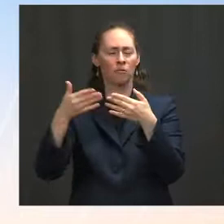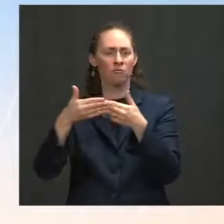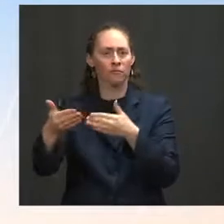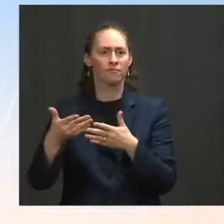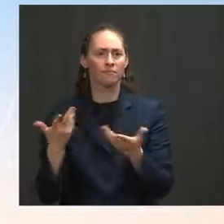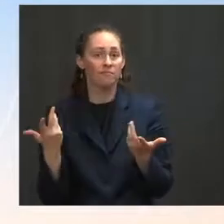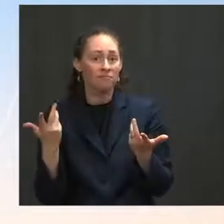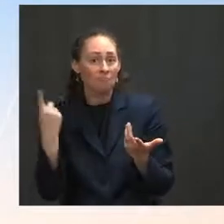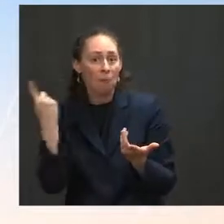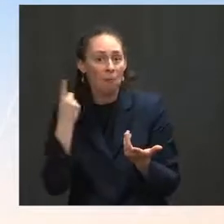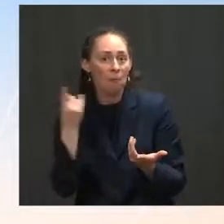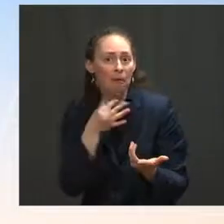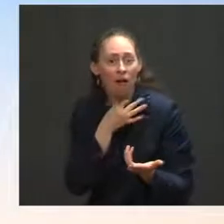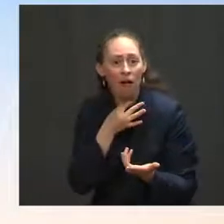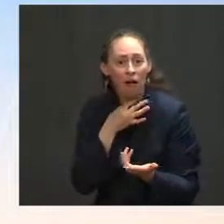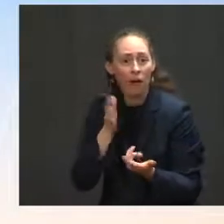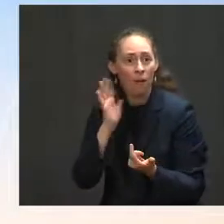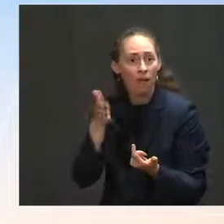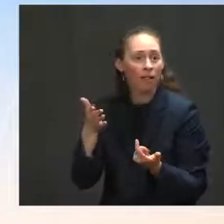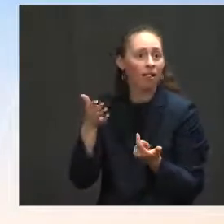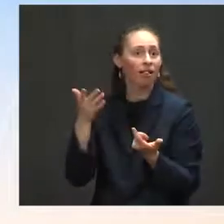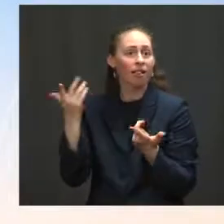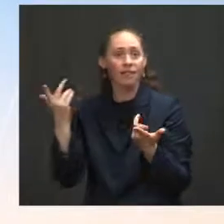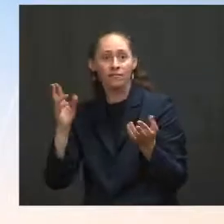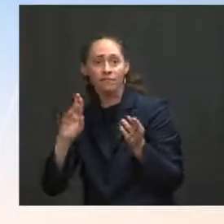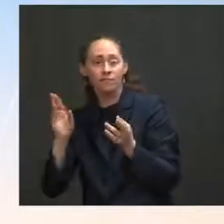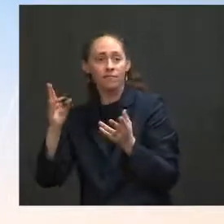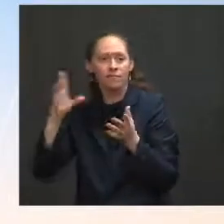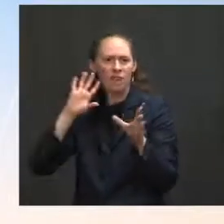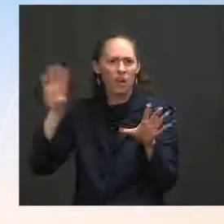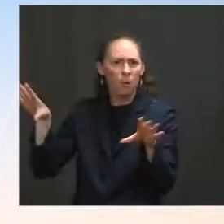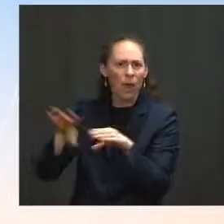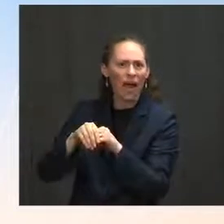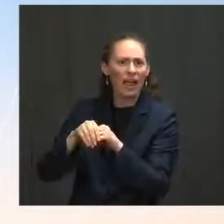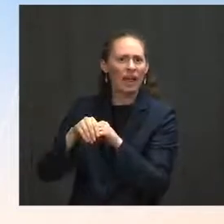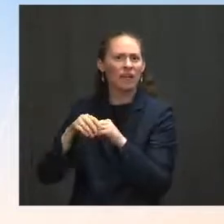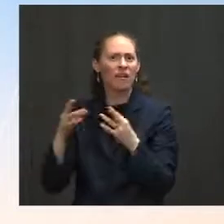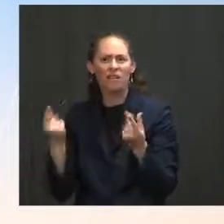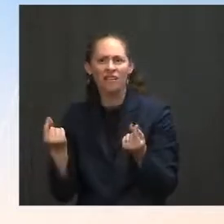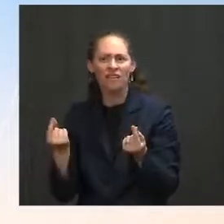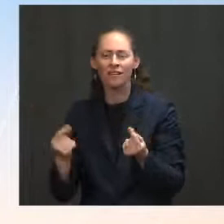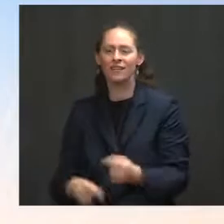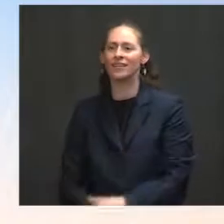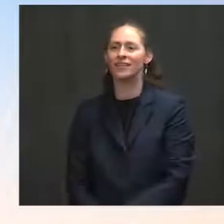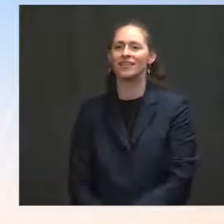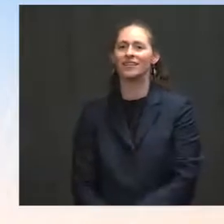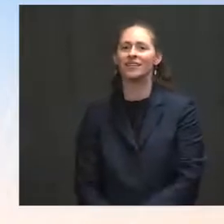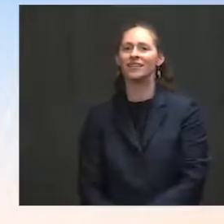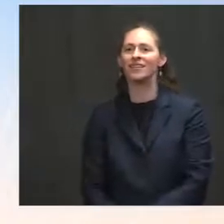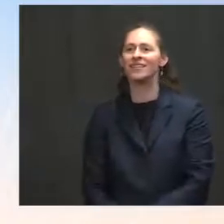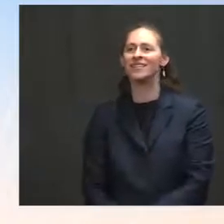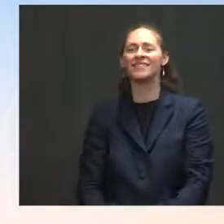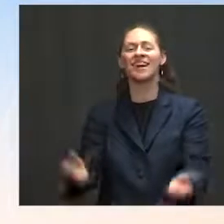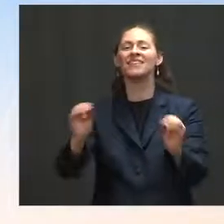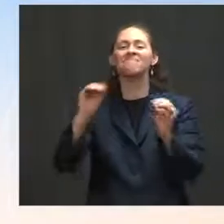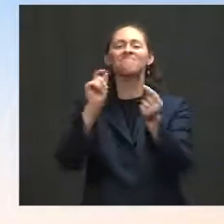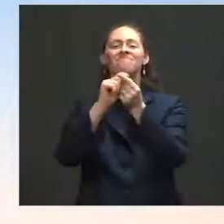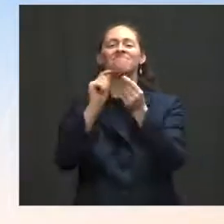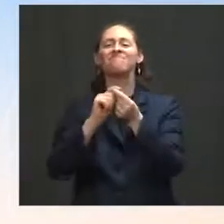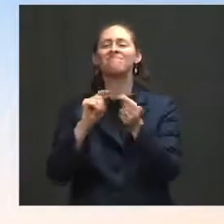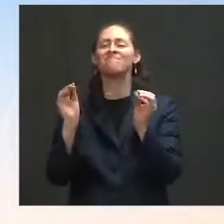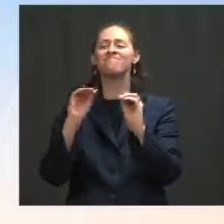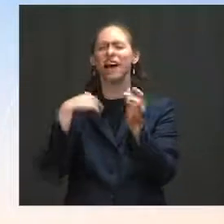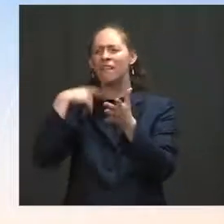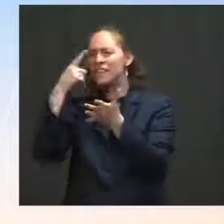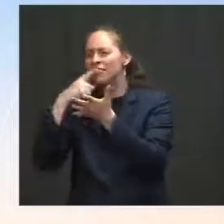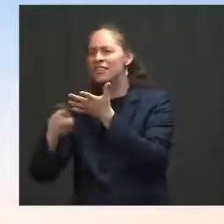getting from the Prime Minister? I don't have an update on that specifically, but we can see if there's more detail to share. Why don't we go all the way in the back?